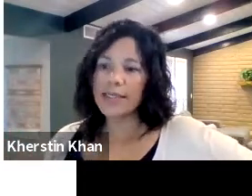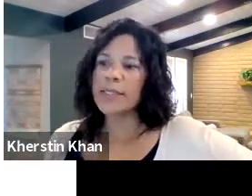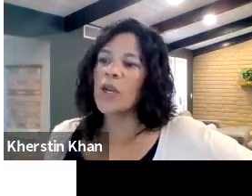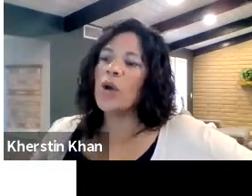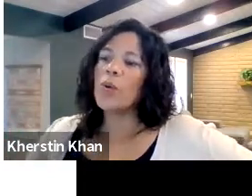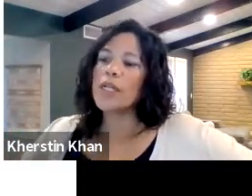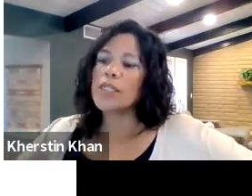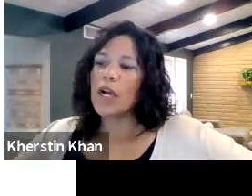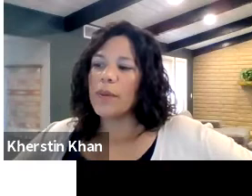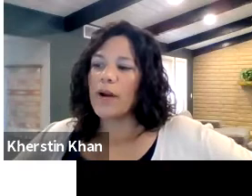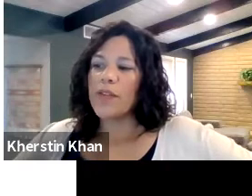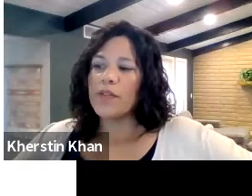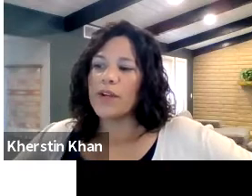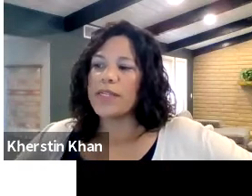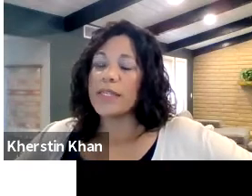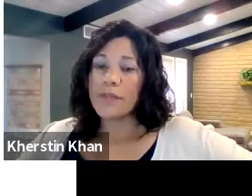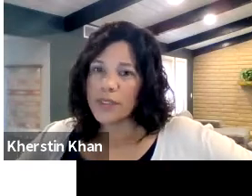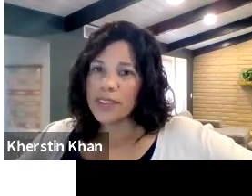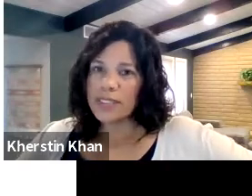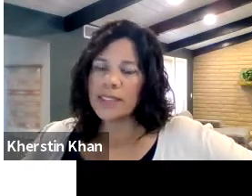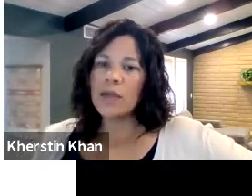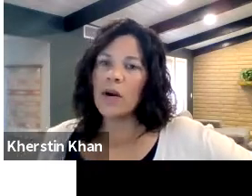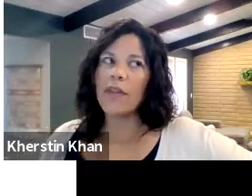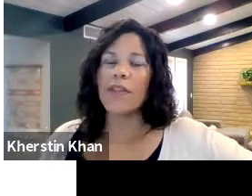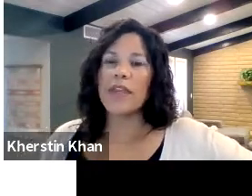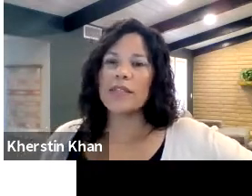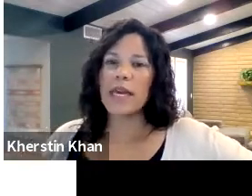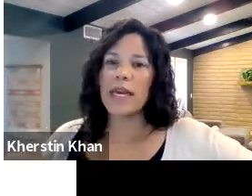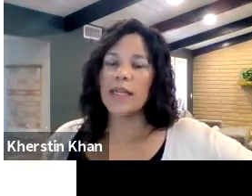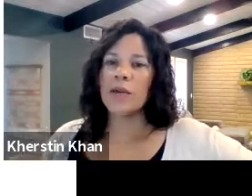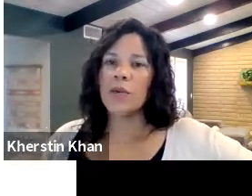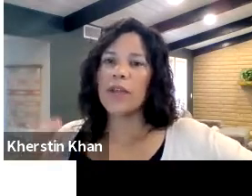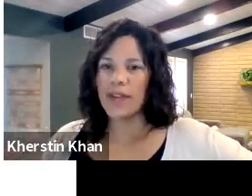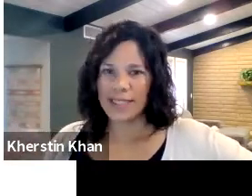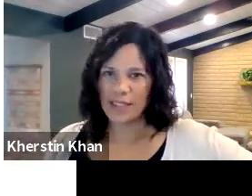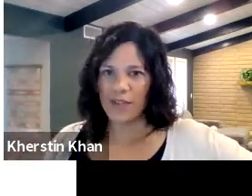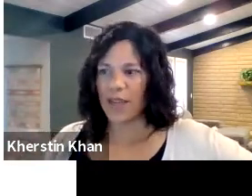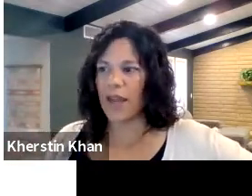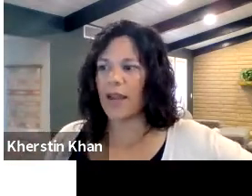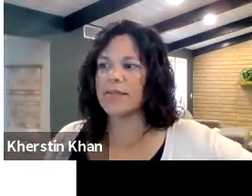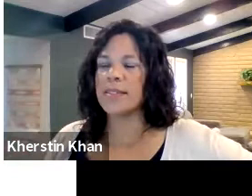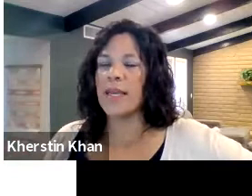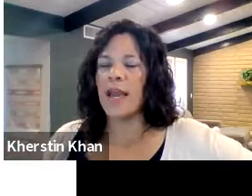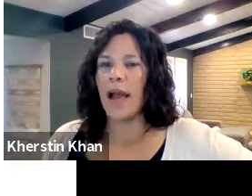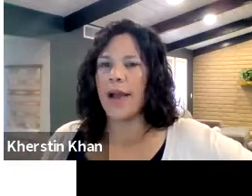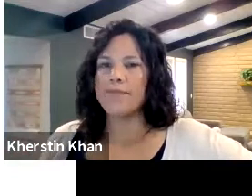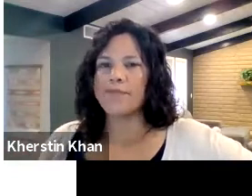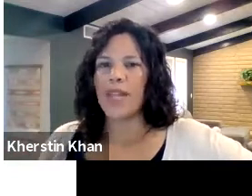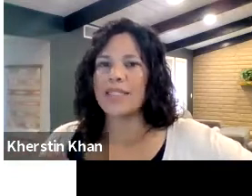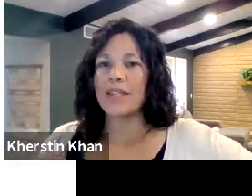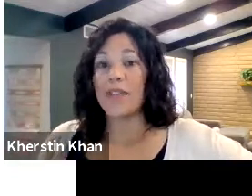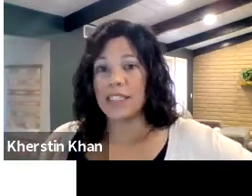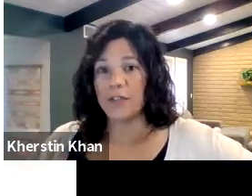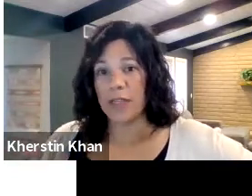slides, we're going to talk about the various influences on the things that we've identified as